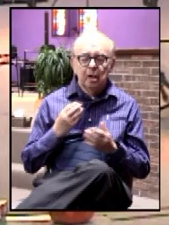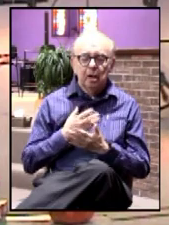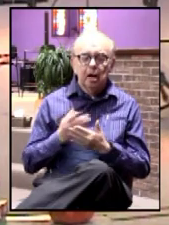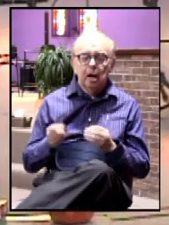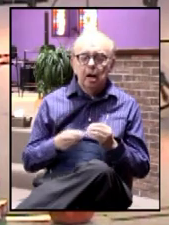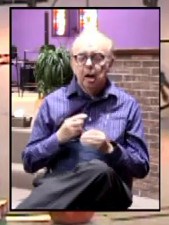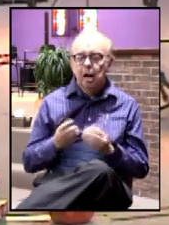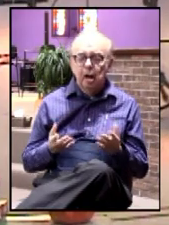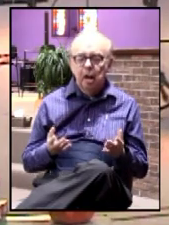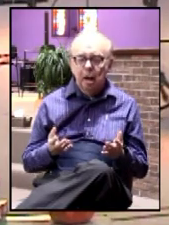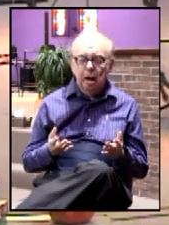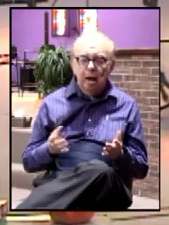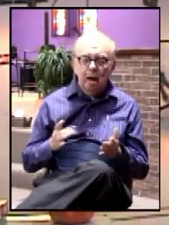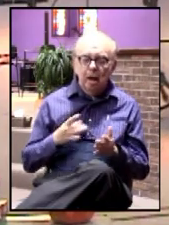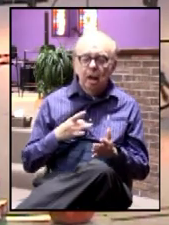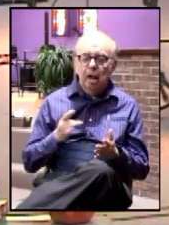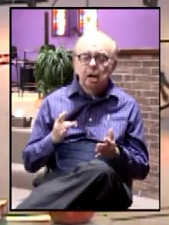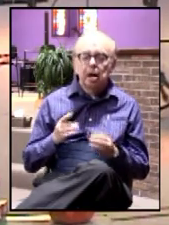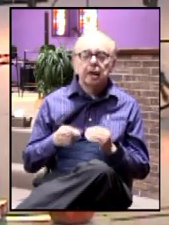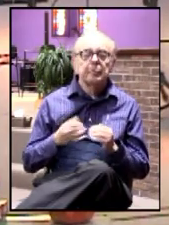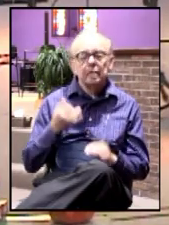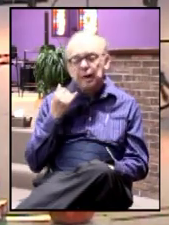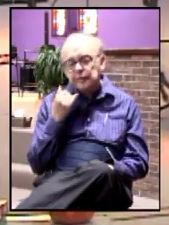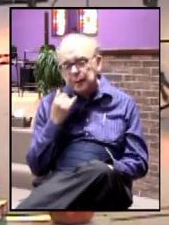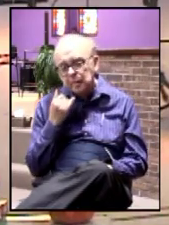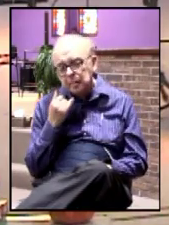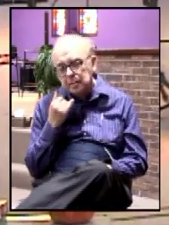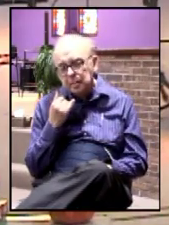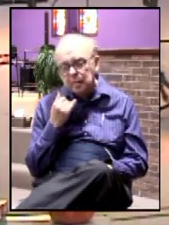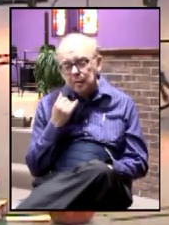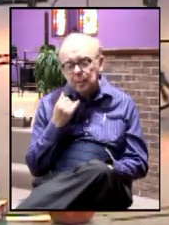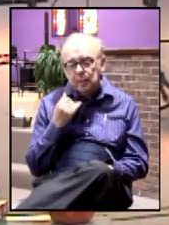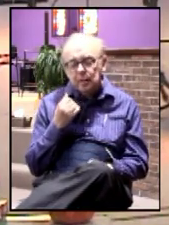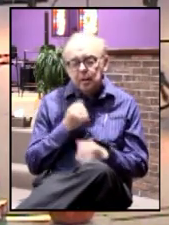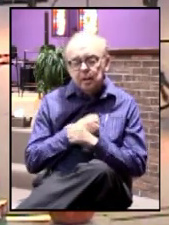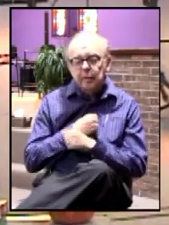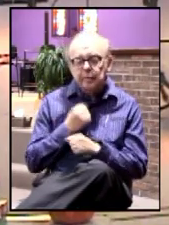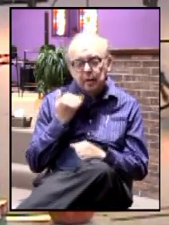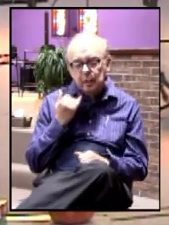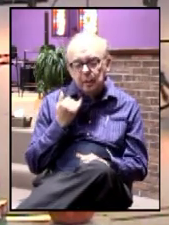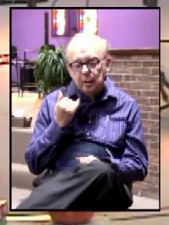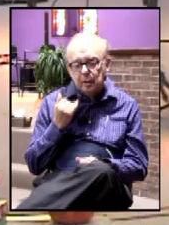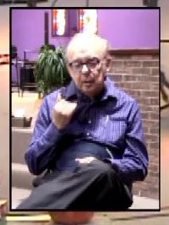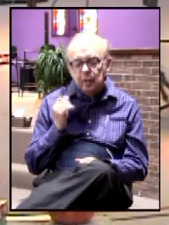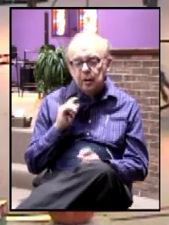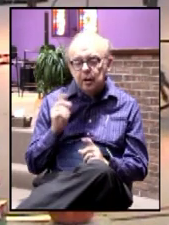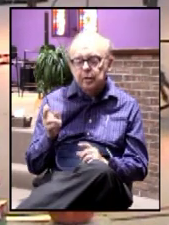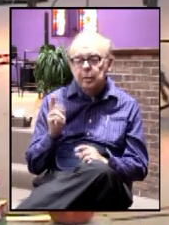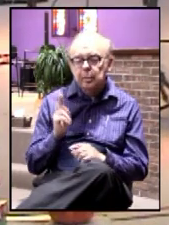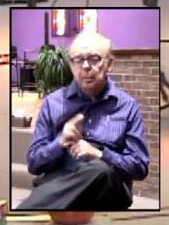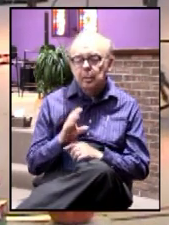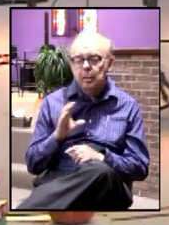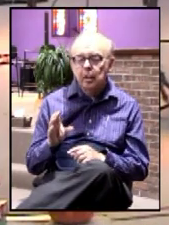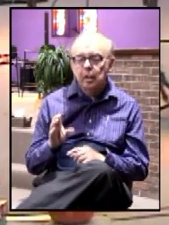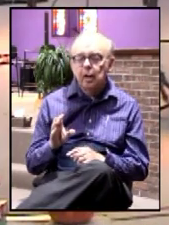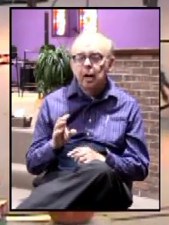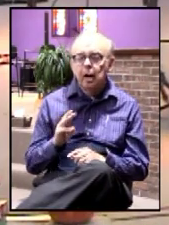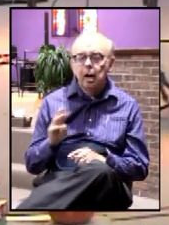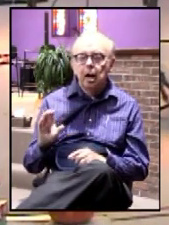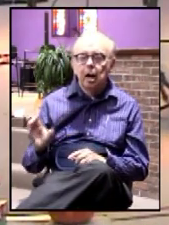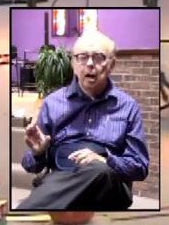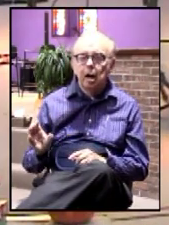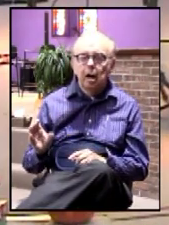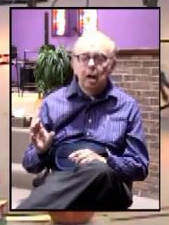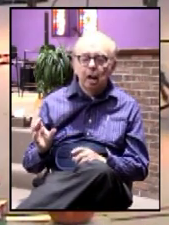The good thing that I like about my phone, I love it. When I go to UC at Westchester,